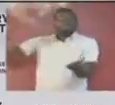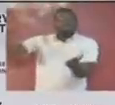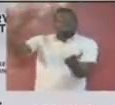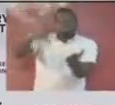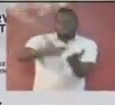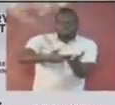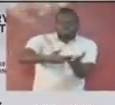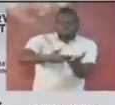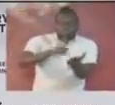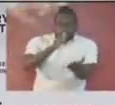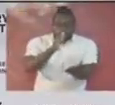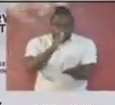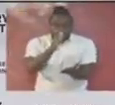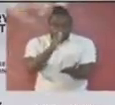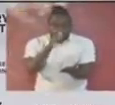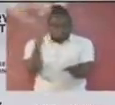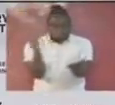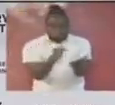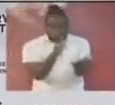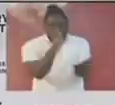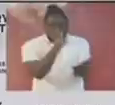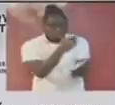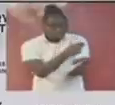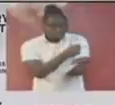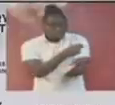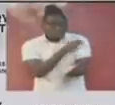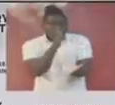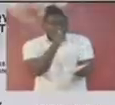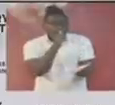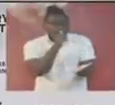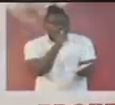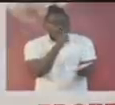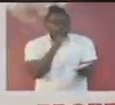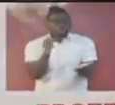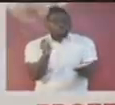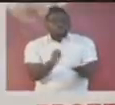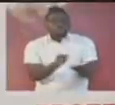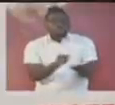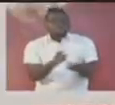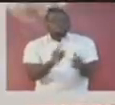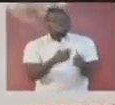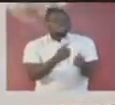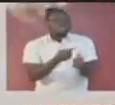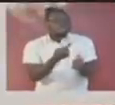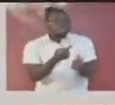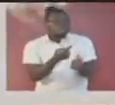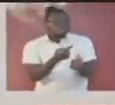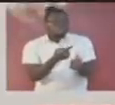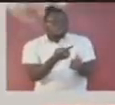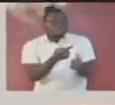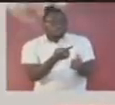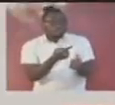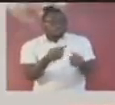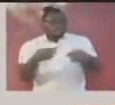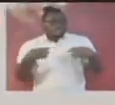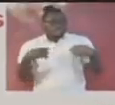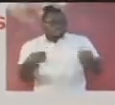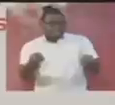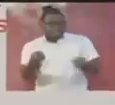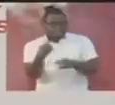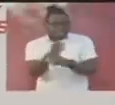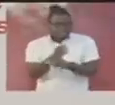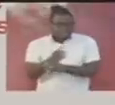of the rollout, the first part is for healthcare workers, our persons in